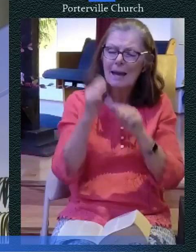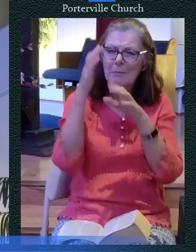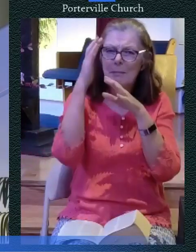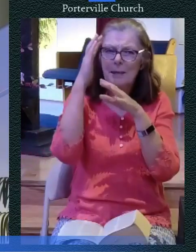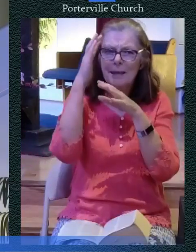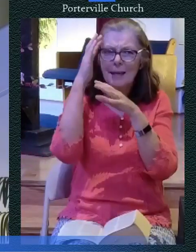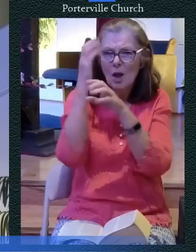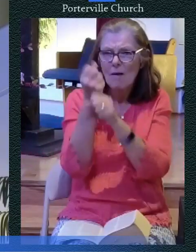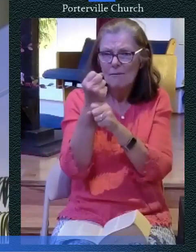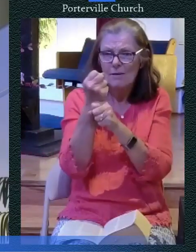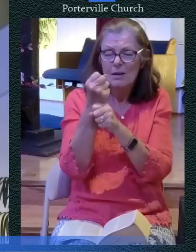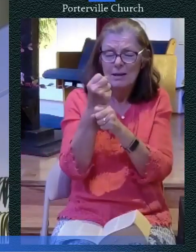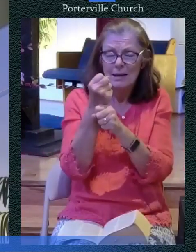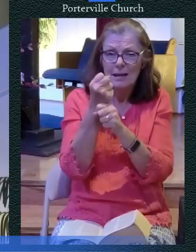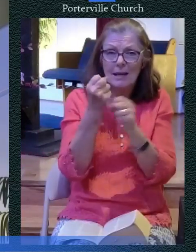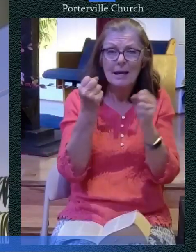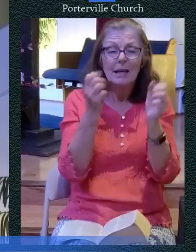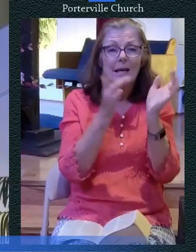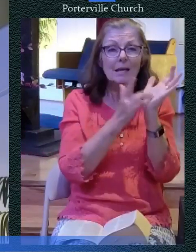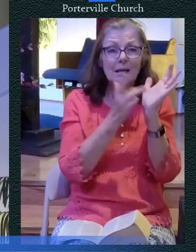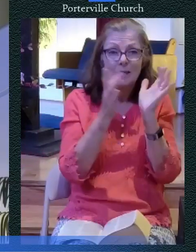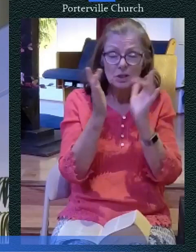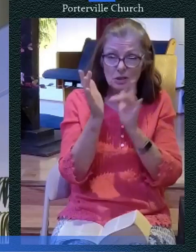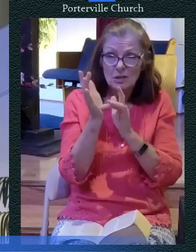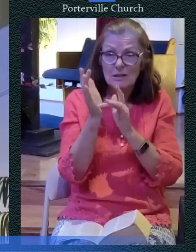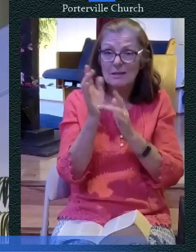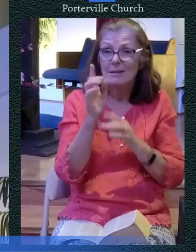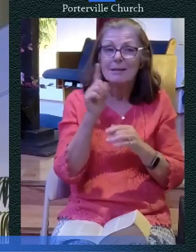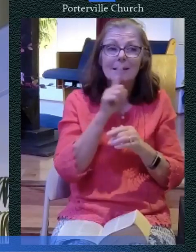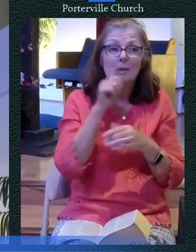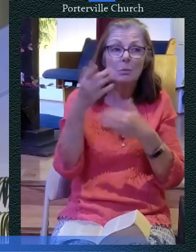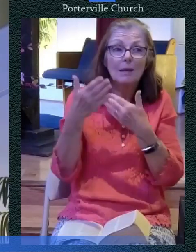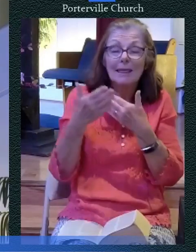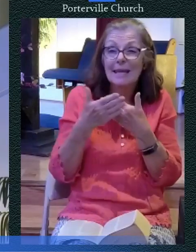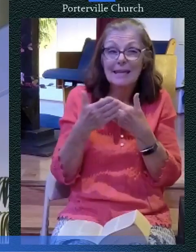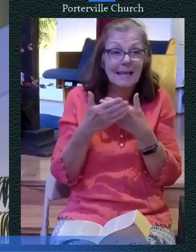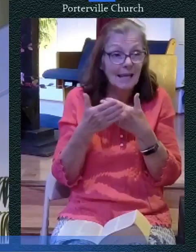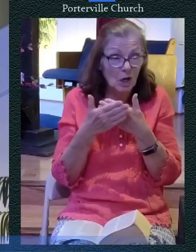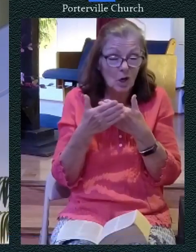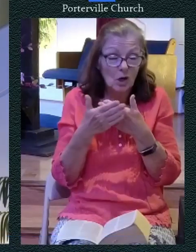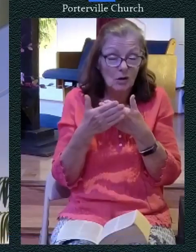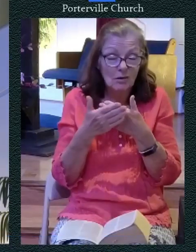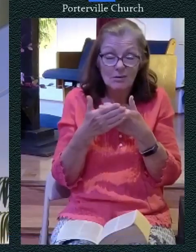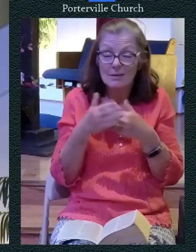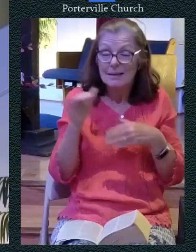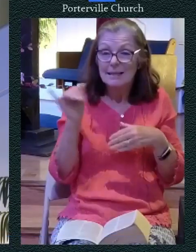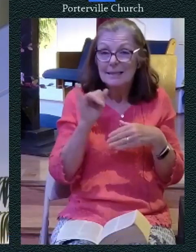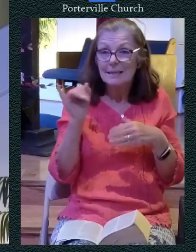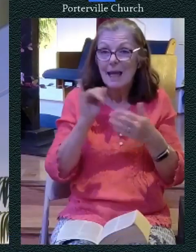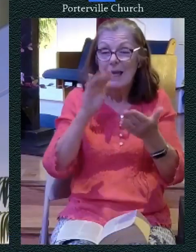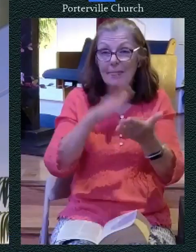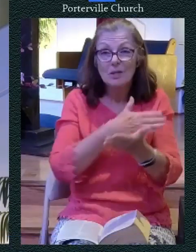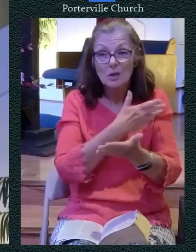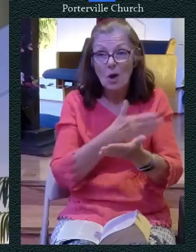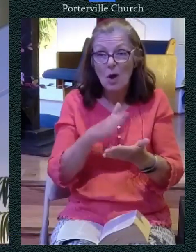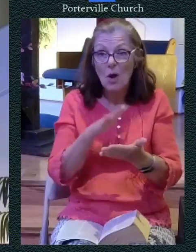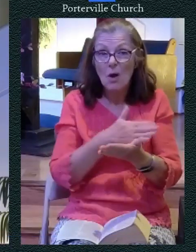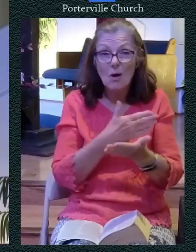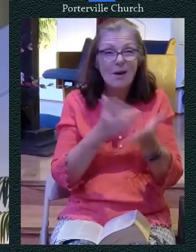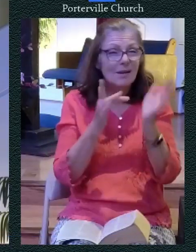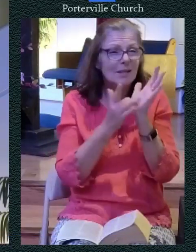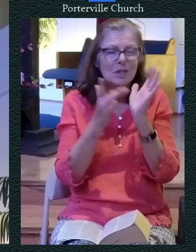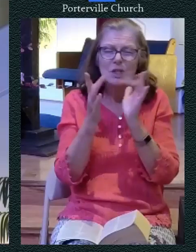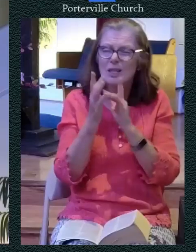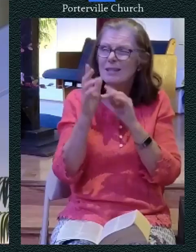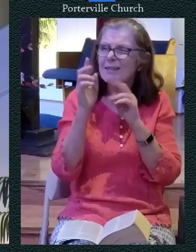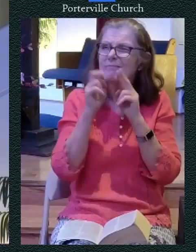that Christ is very near, the Christ of the cross, just like the hymn we read moments ago. Jesus is very near.